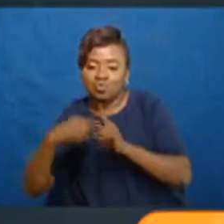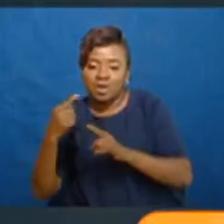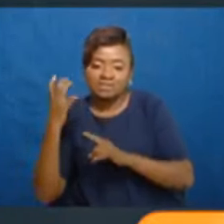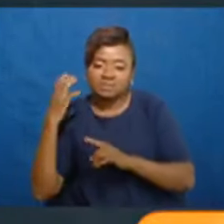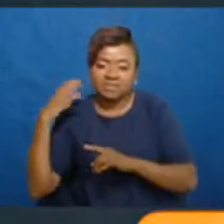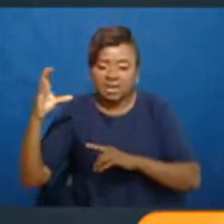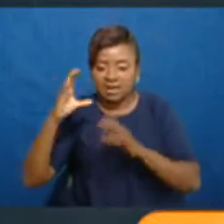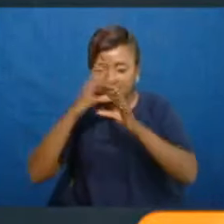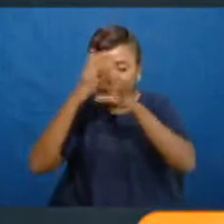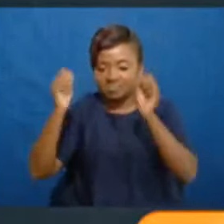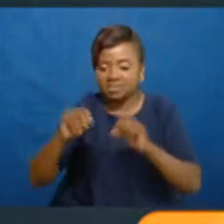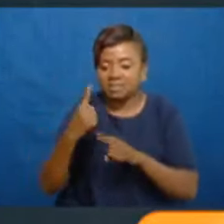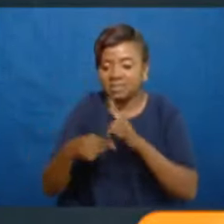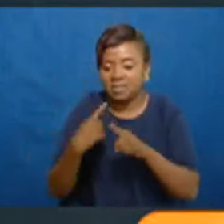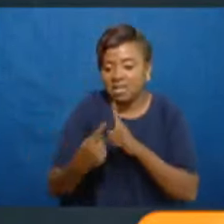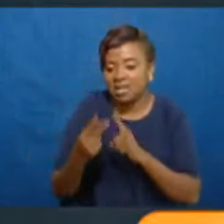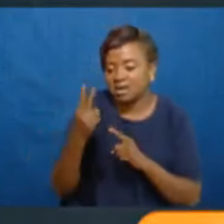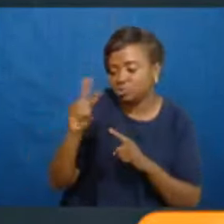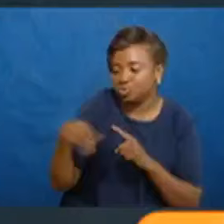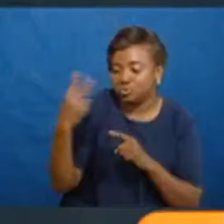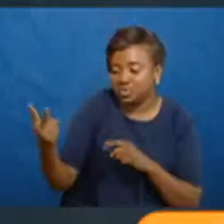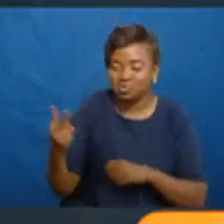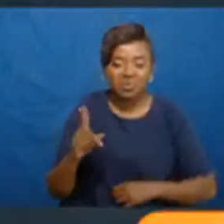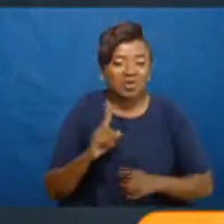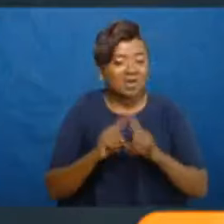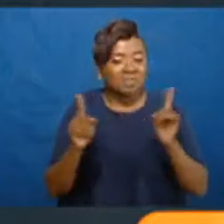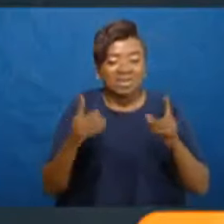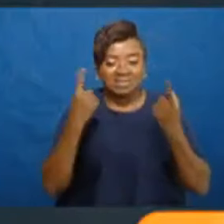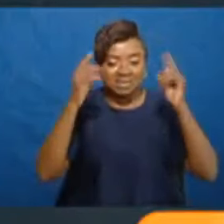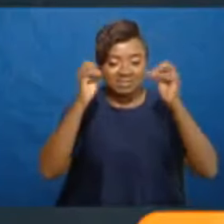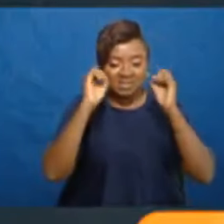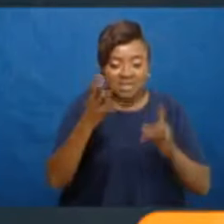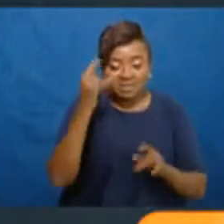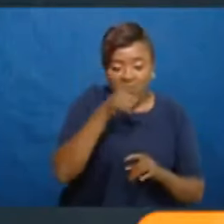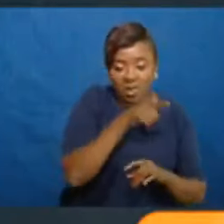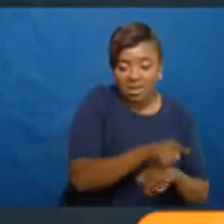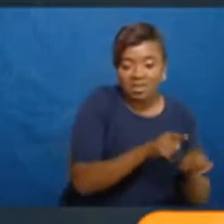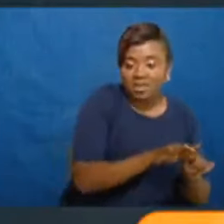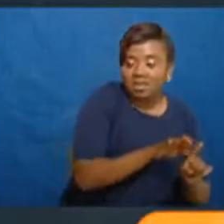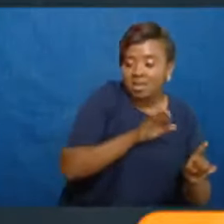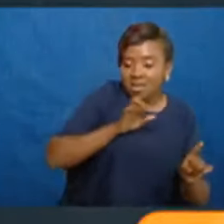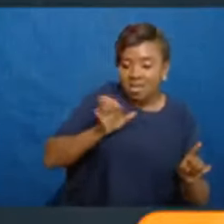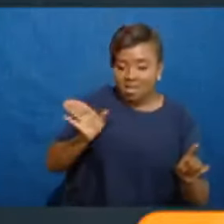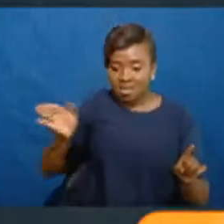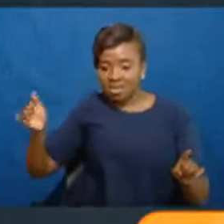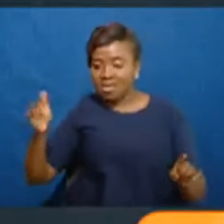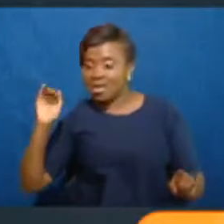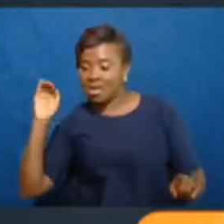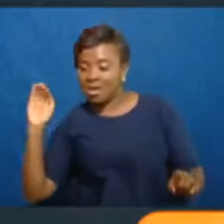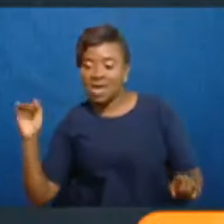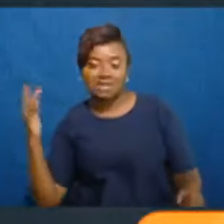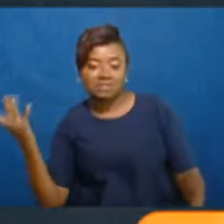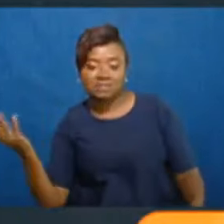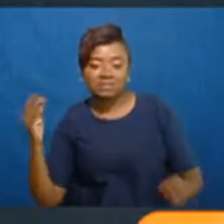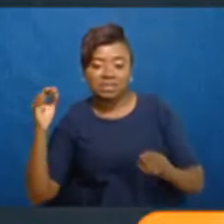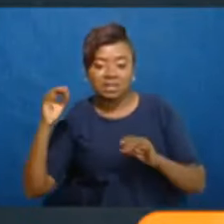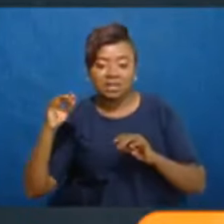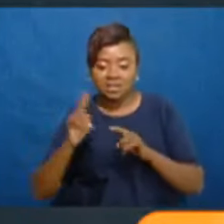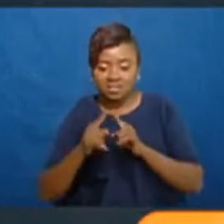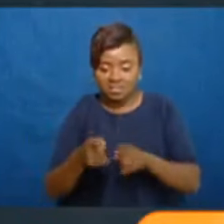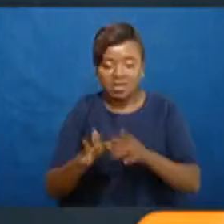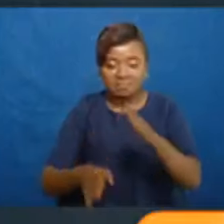Again, the lake reached out to the mountain in a separate route, and the valley